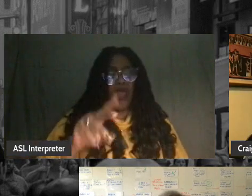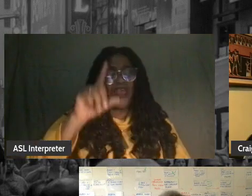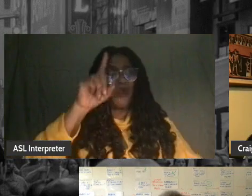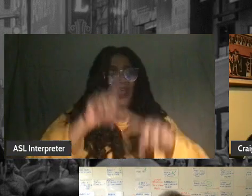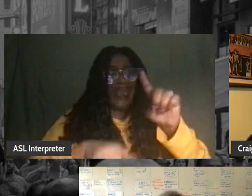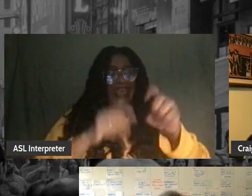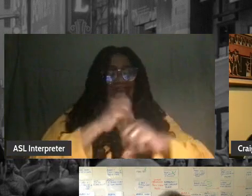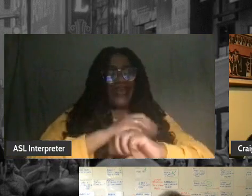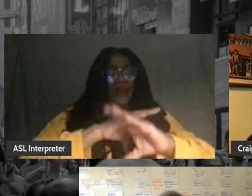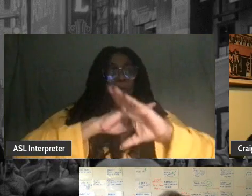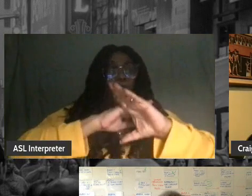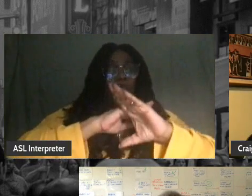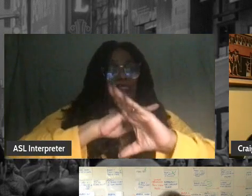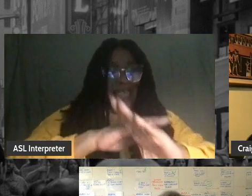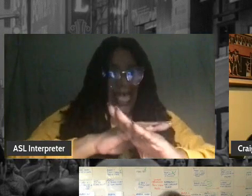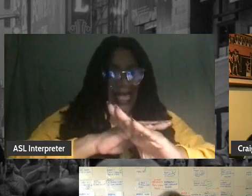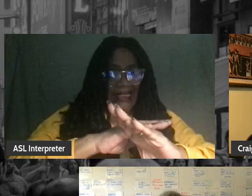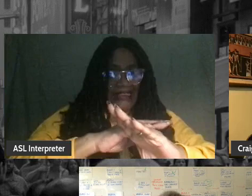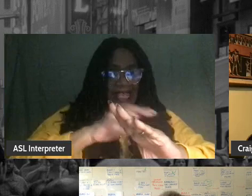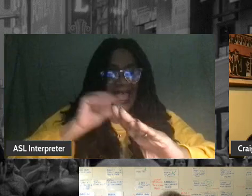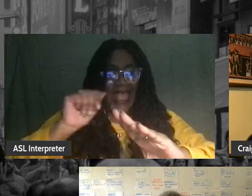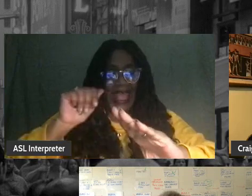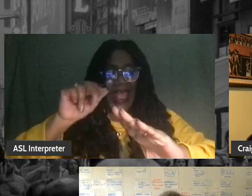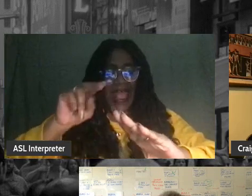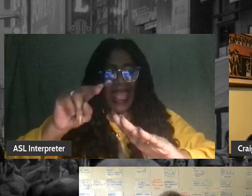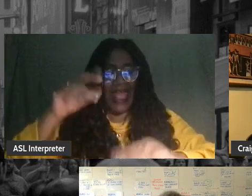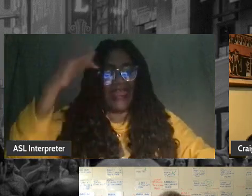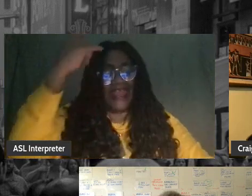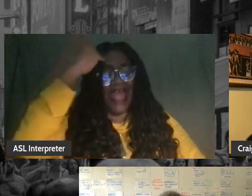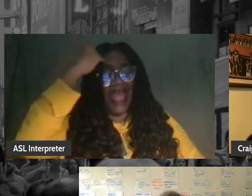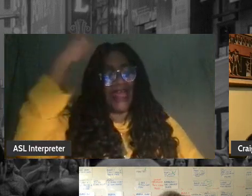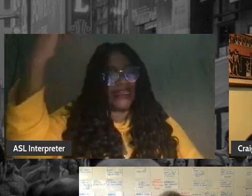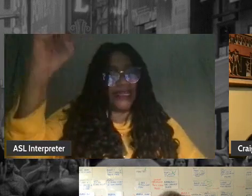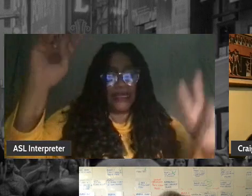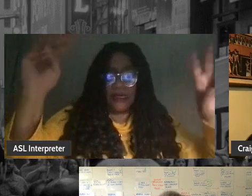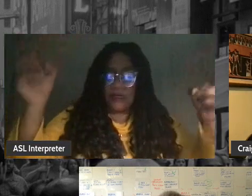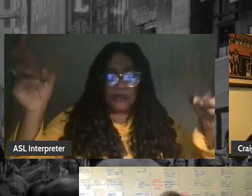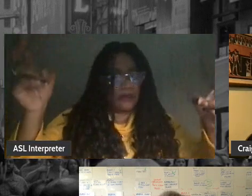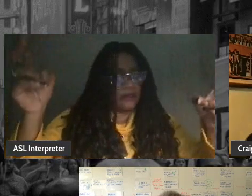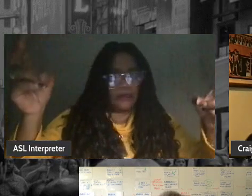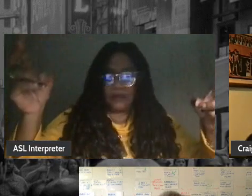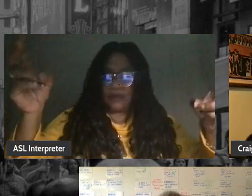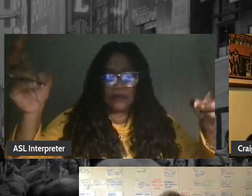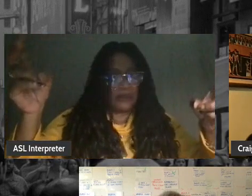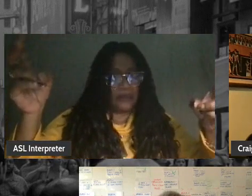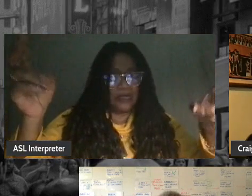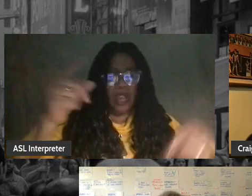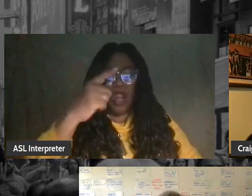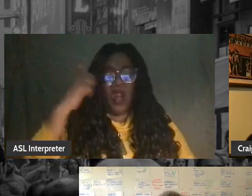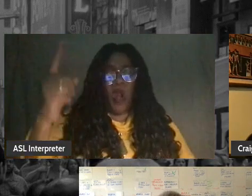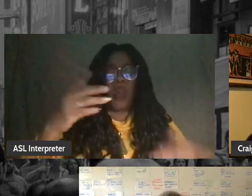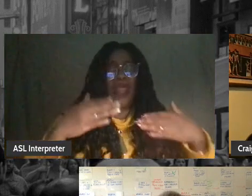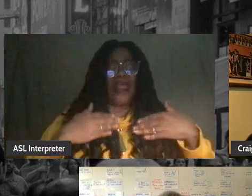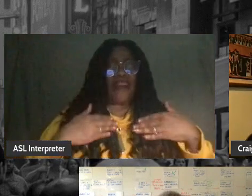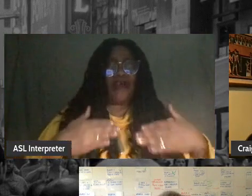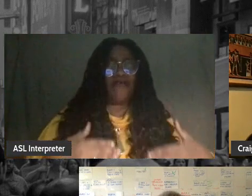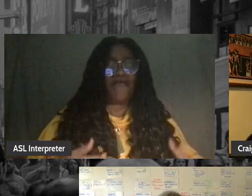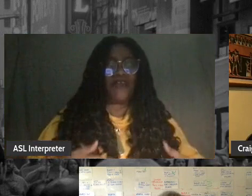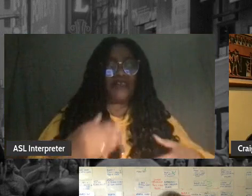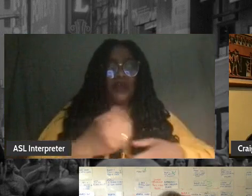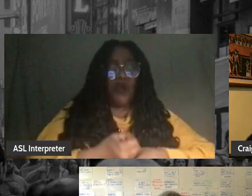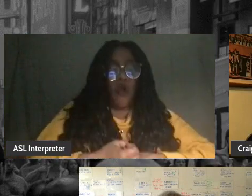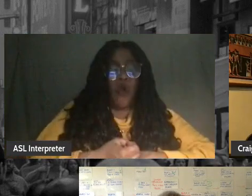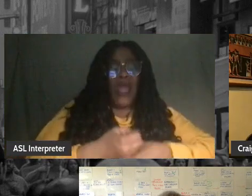idea. An idea is not protectable under copyright law. Only the physical expression of that idea